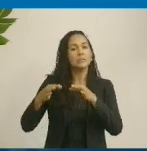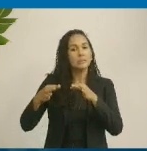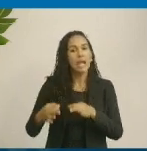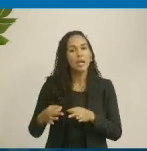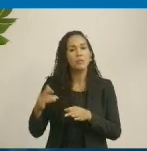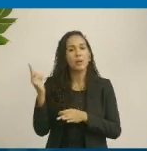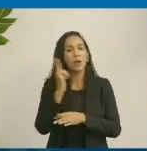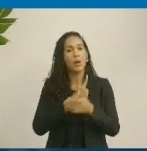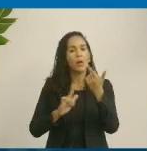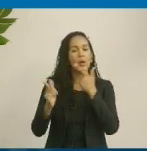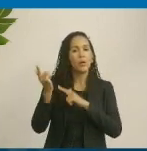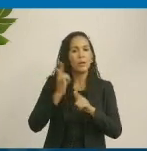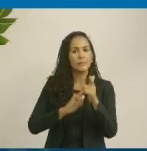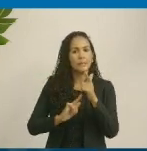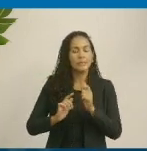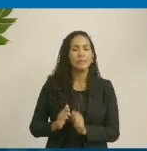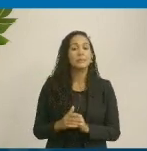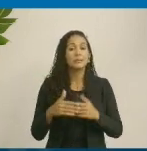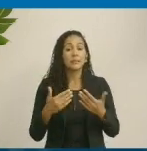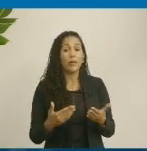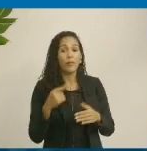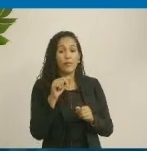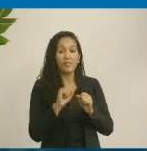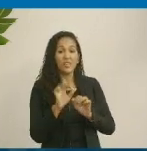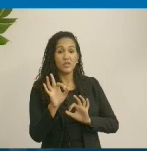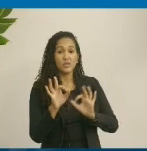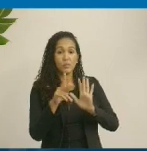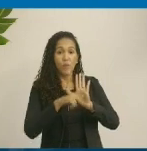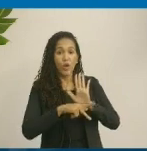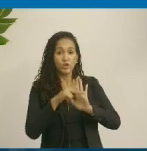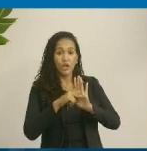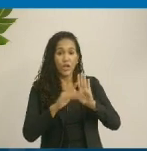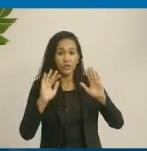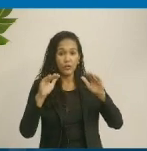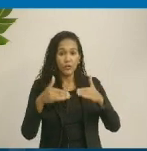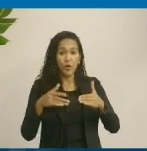of course, as you can see from this, it's relevant to any person in